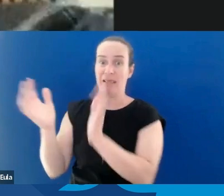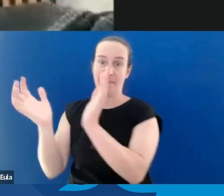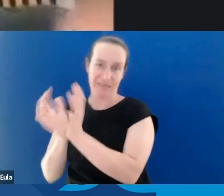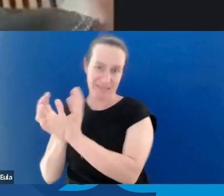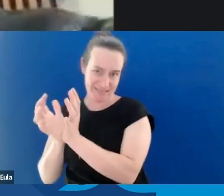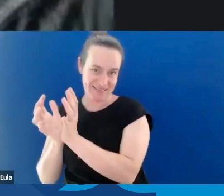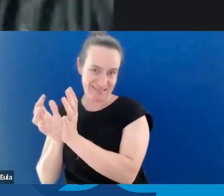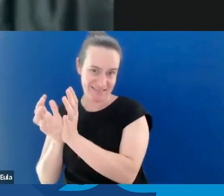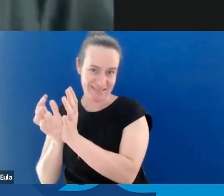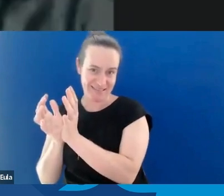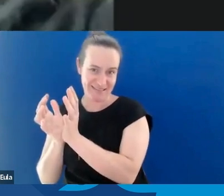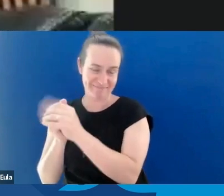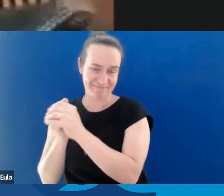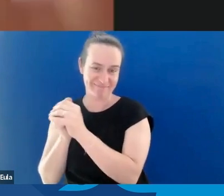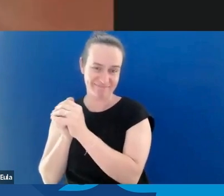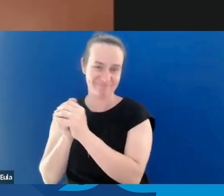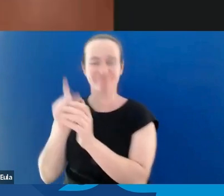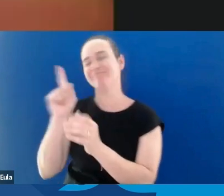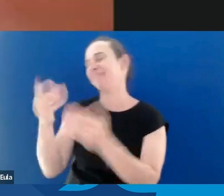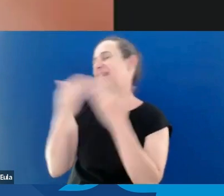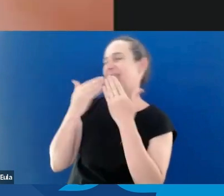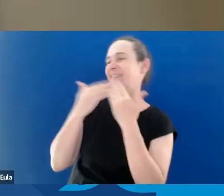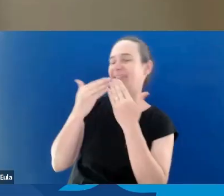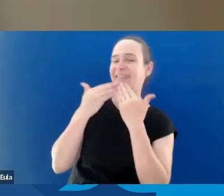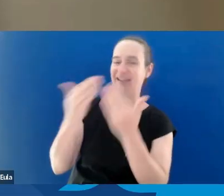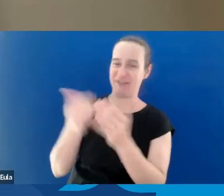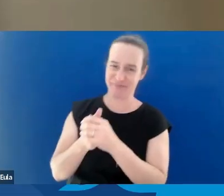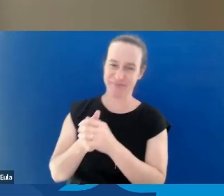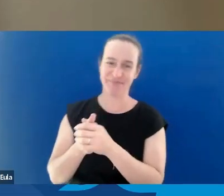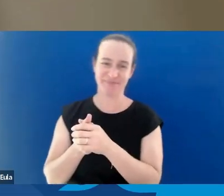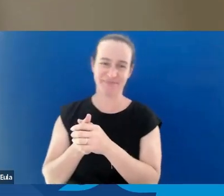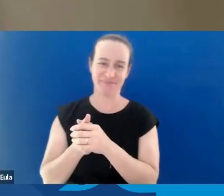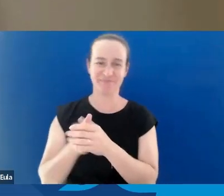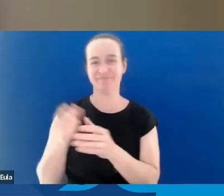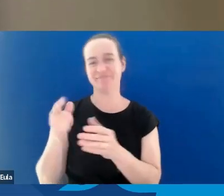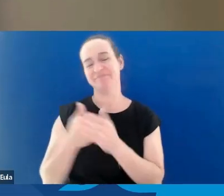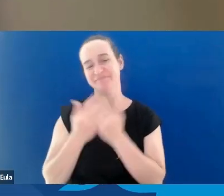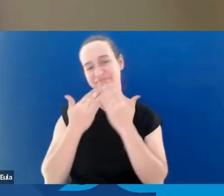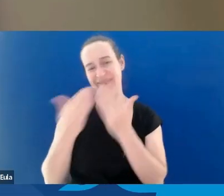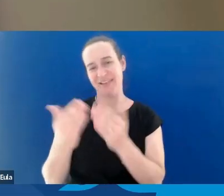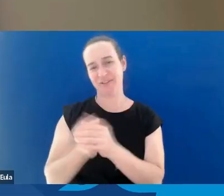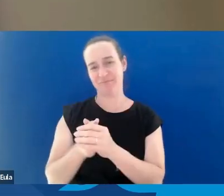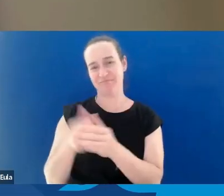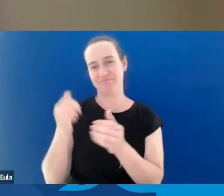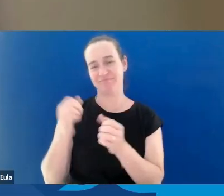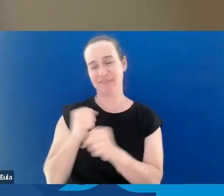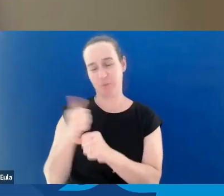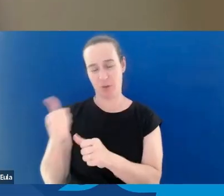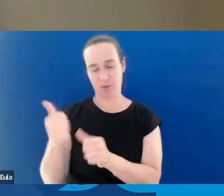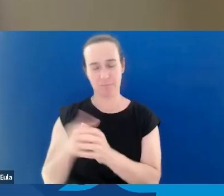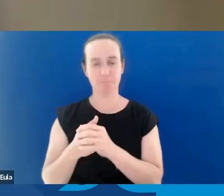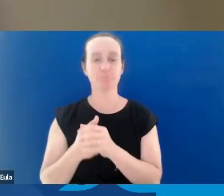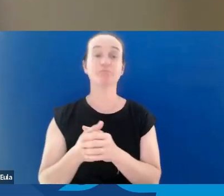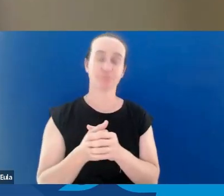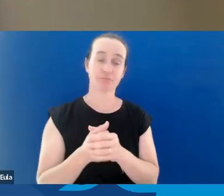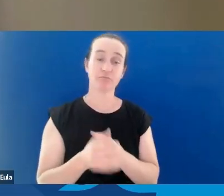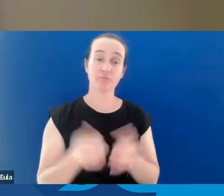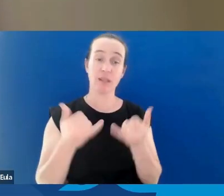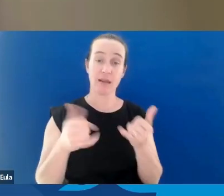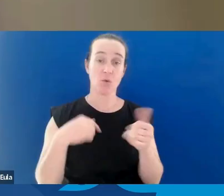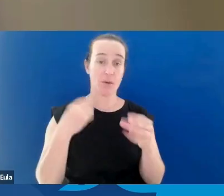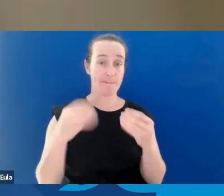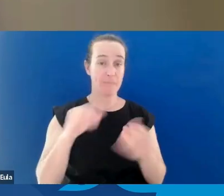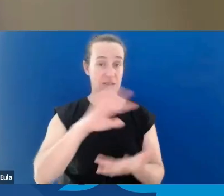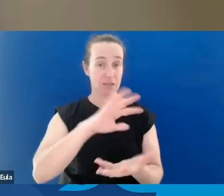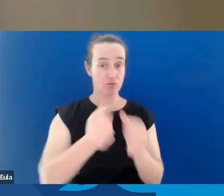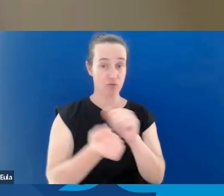another meeting. Thank you so much, Reginald, 1:30, for your time. You're welcome. Keep well. So, Thank colleagues, you. as we're busy